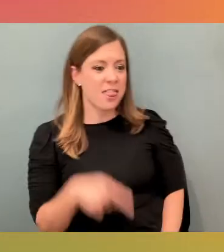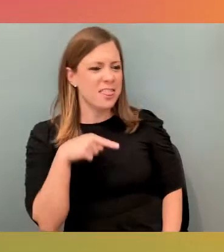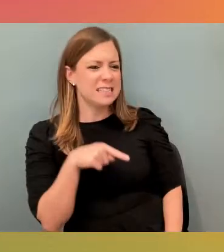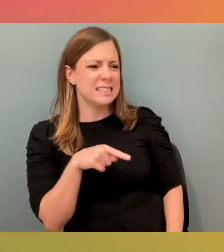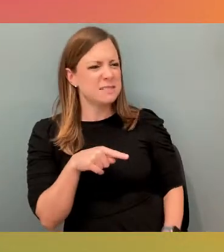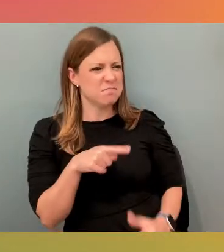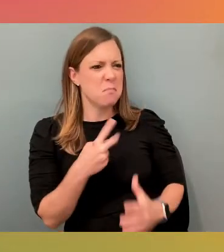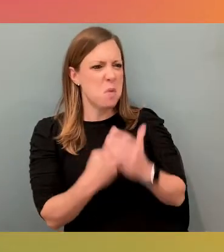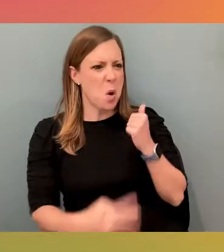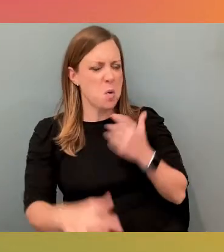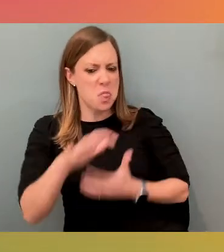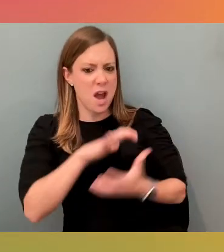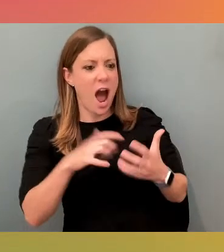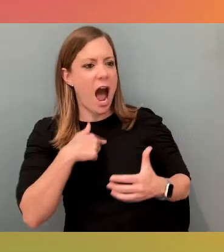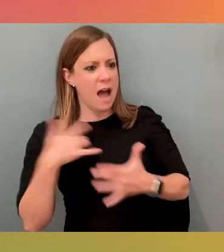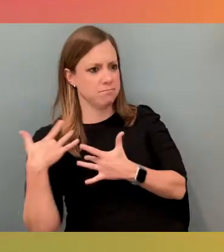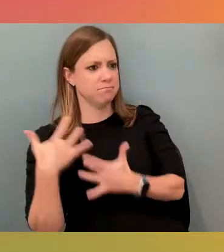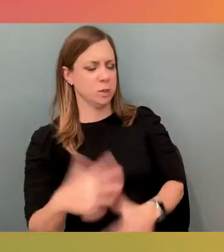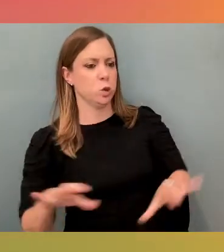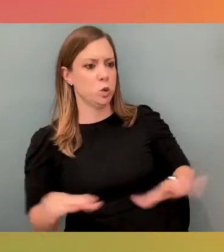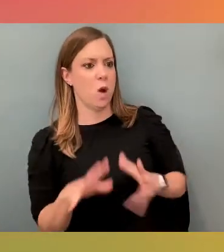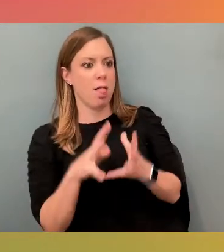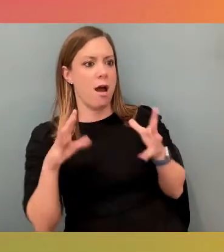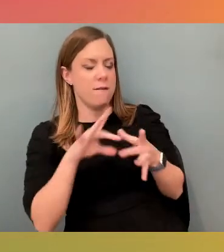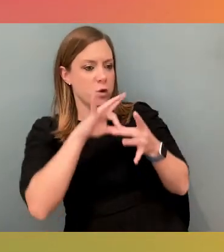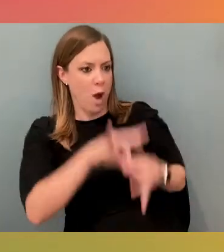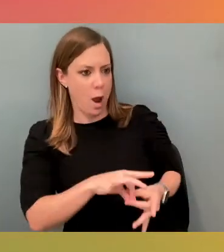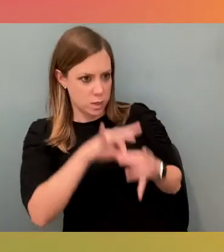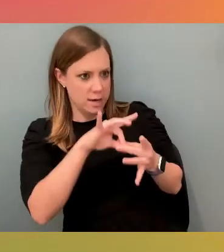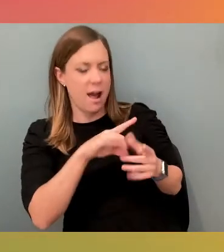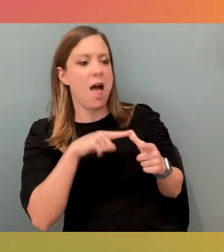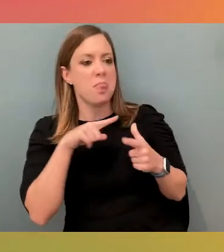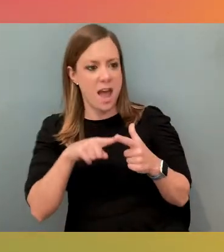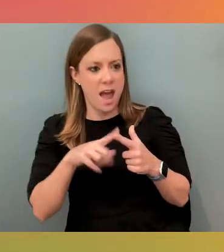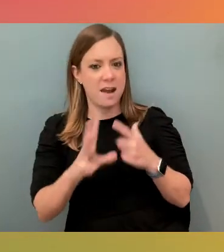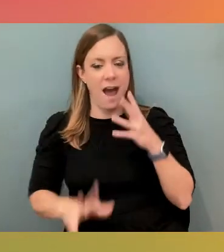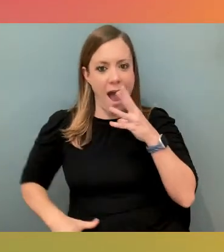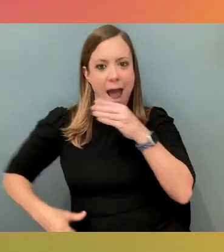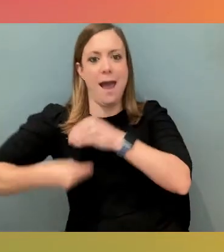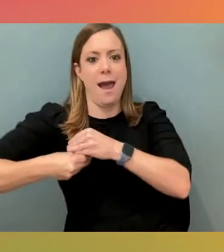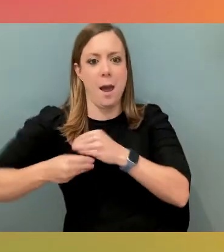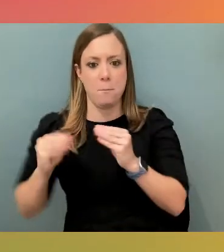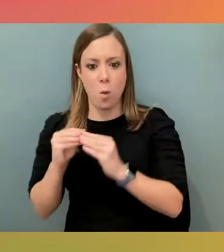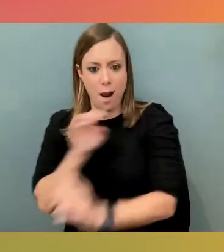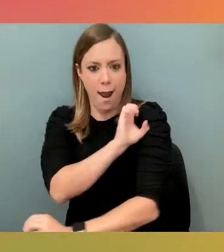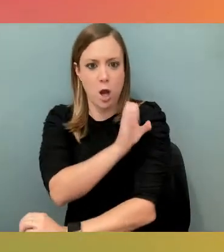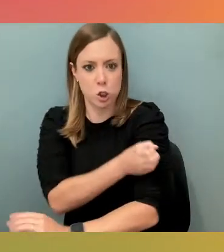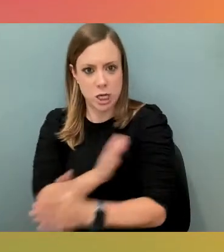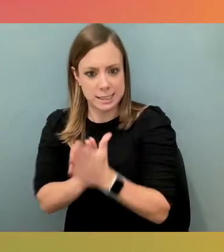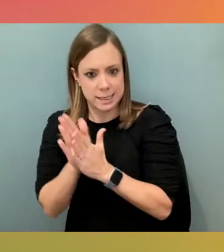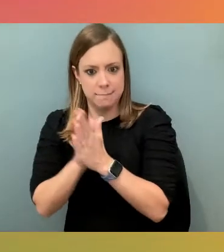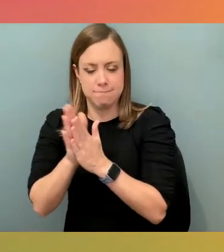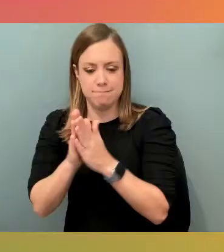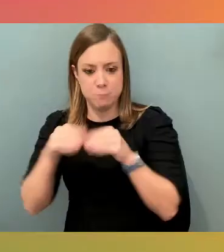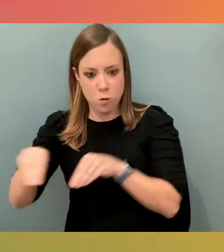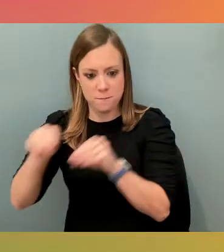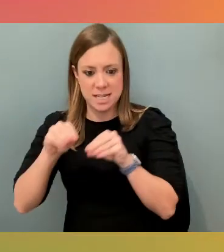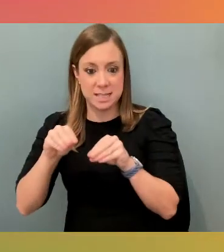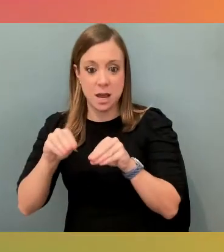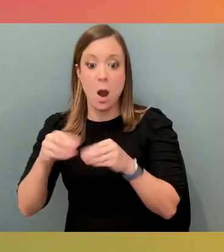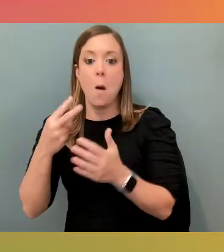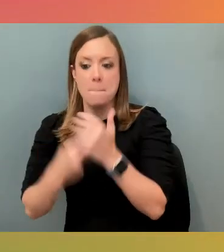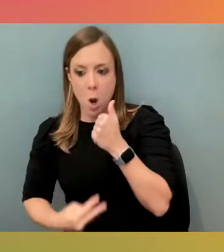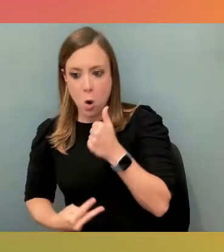of grounding postures, and then infusing some more energizing postures. I like to incorporate both passive and active